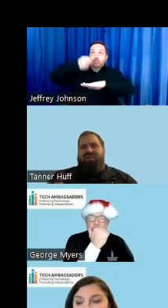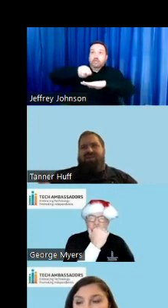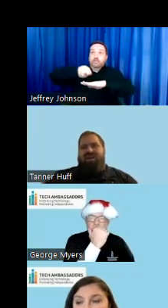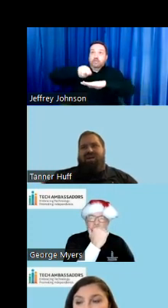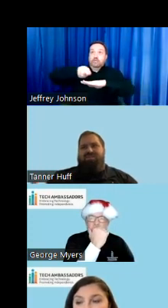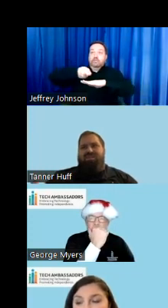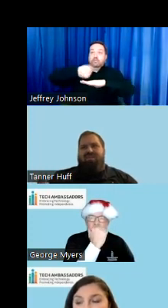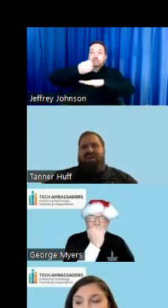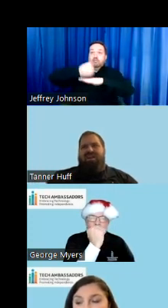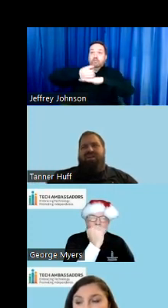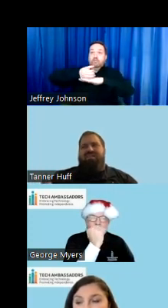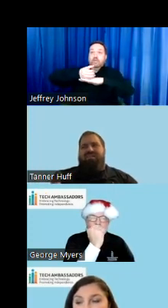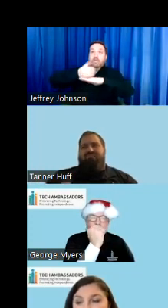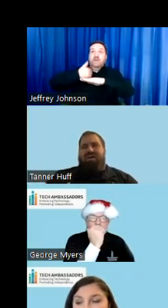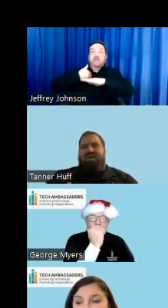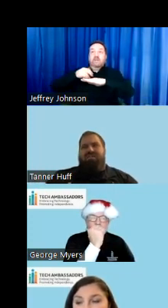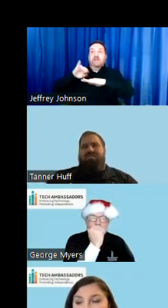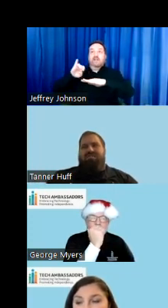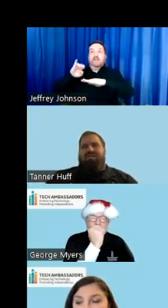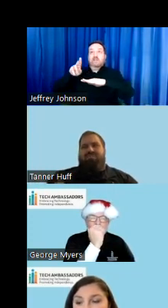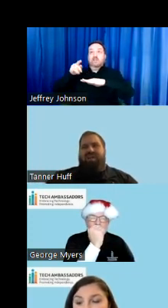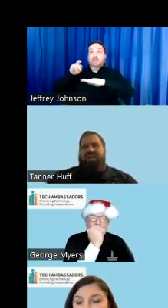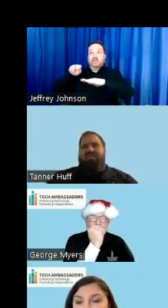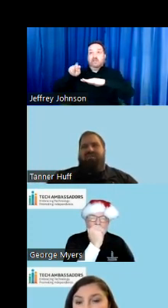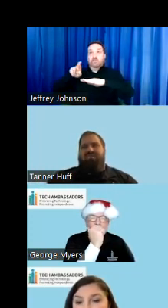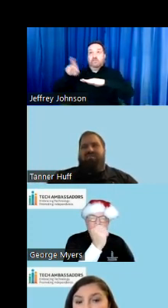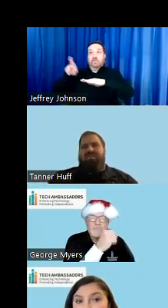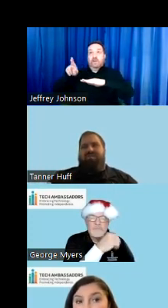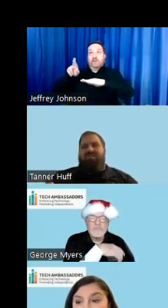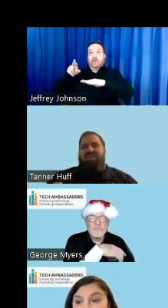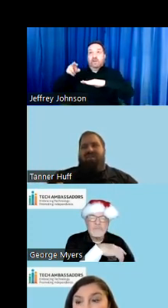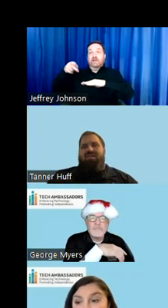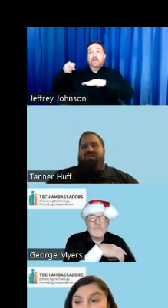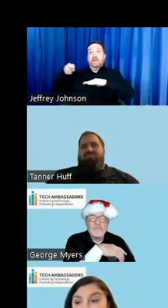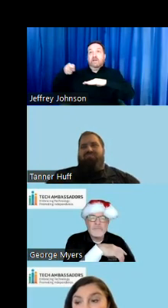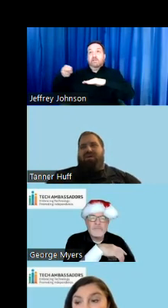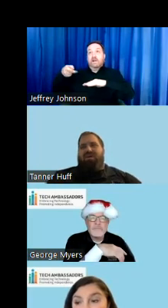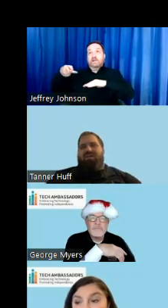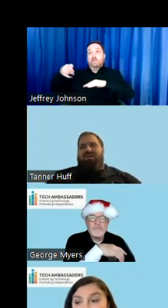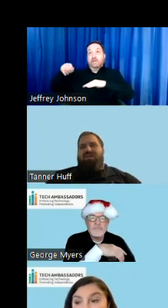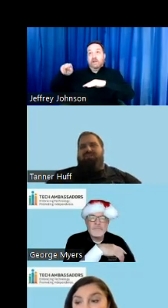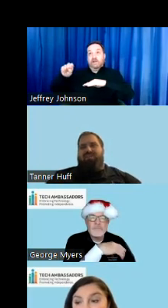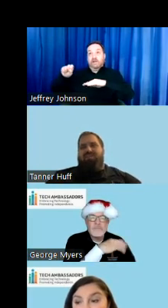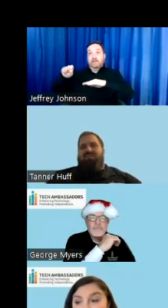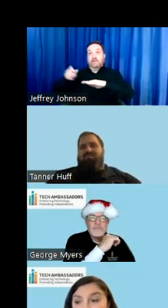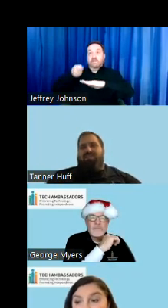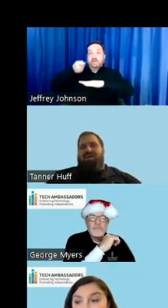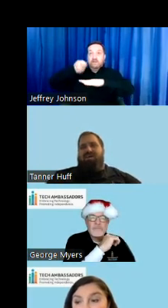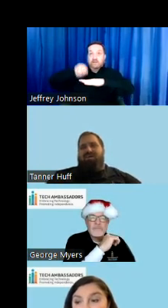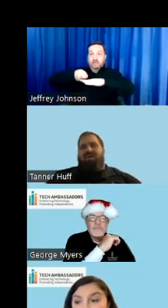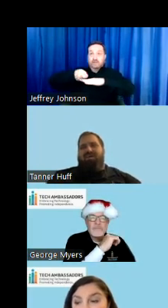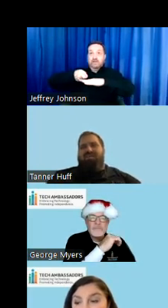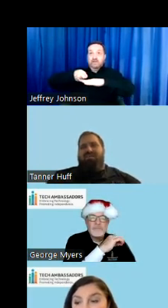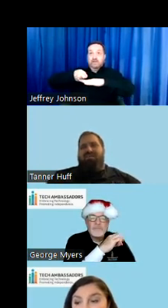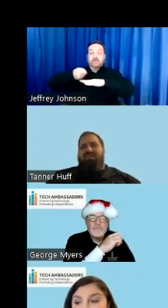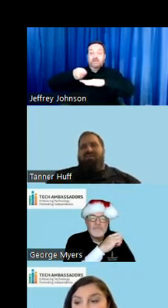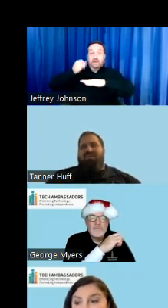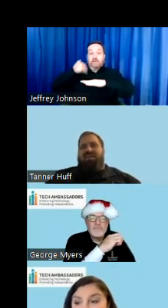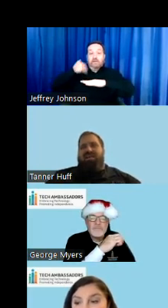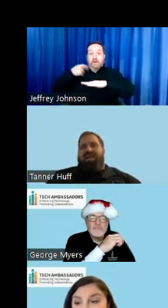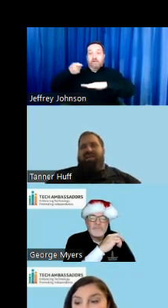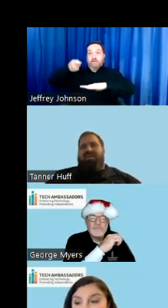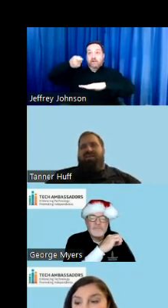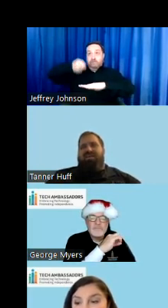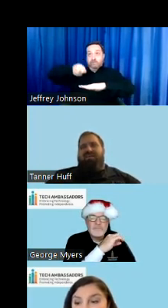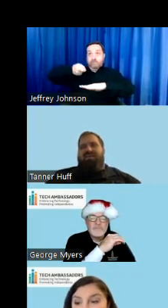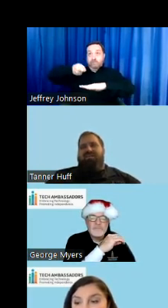have induction ready pots and pans, but if you have a pot on it